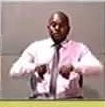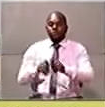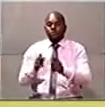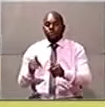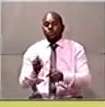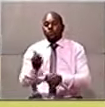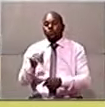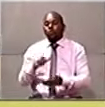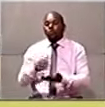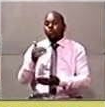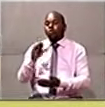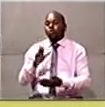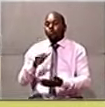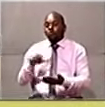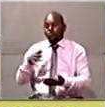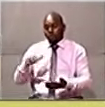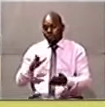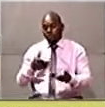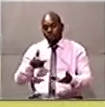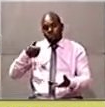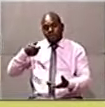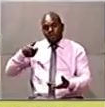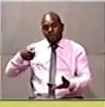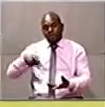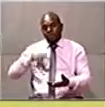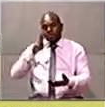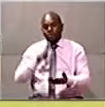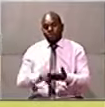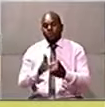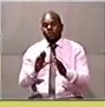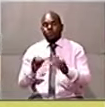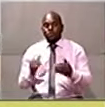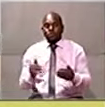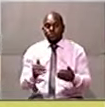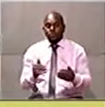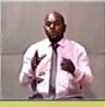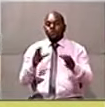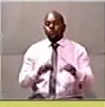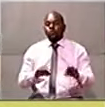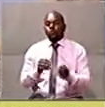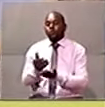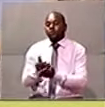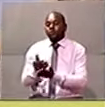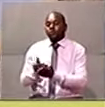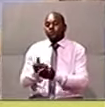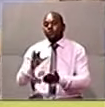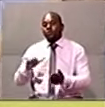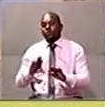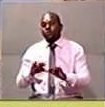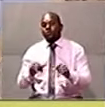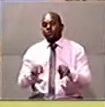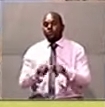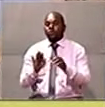lot of water. So now, this drip was adopted due to the instance of saving water. The two